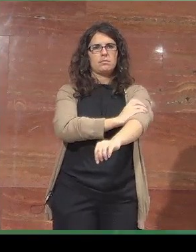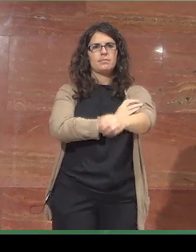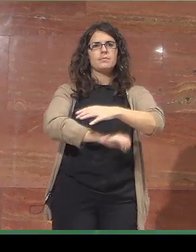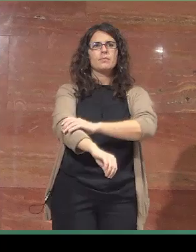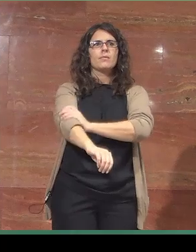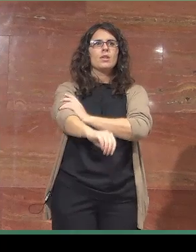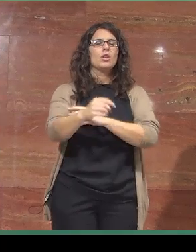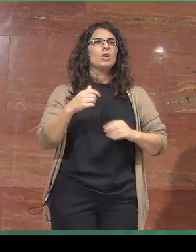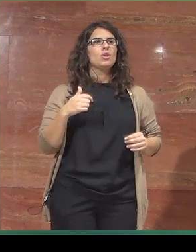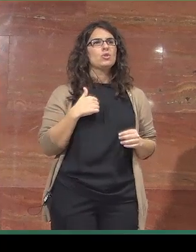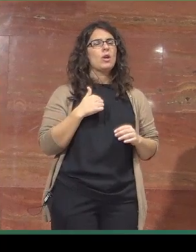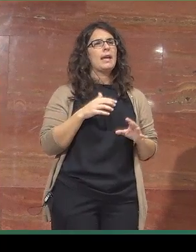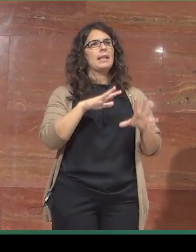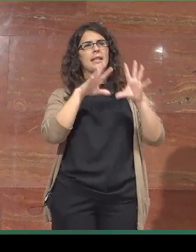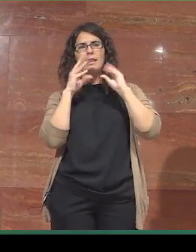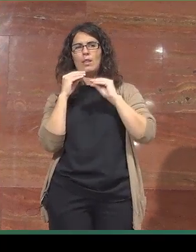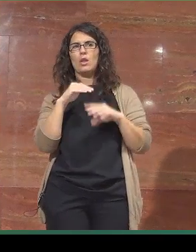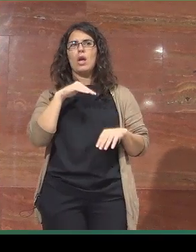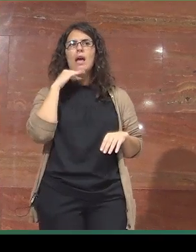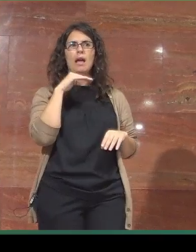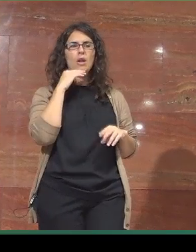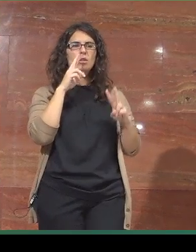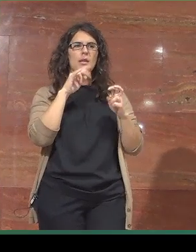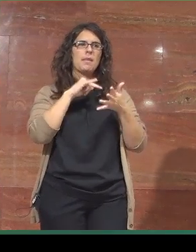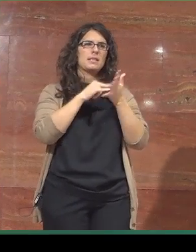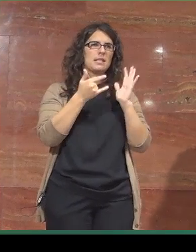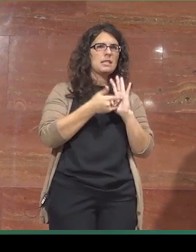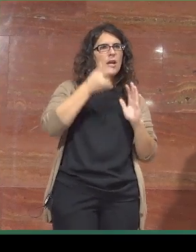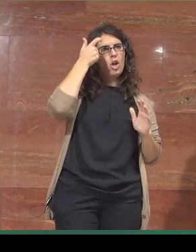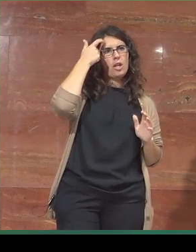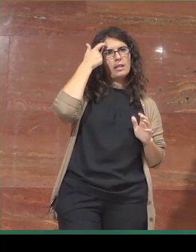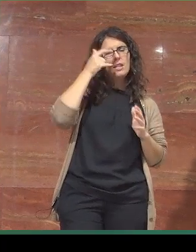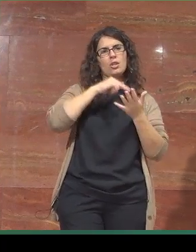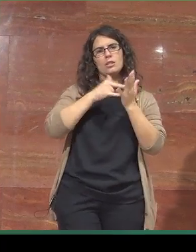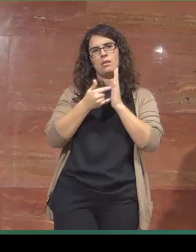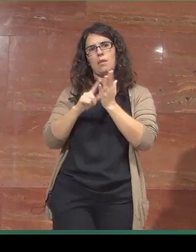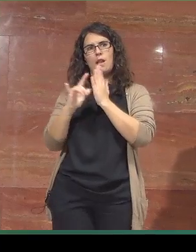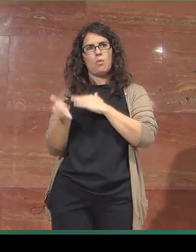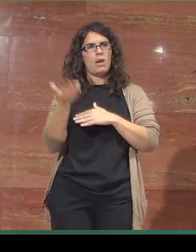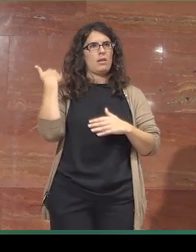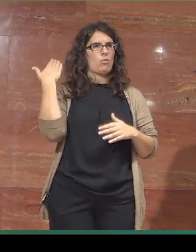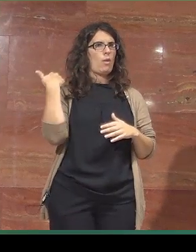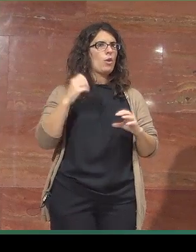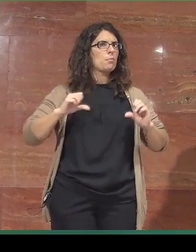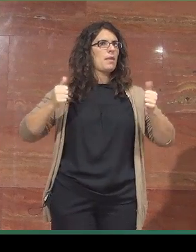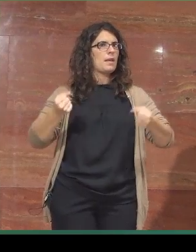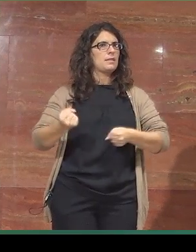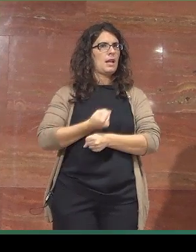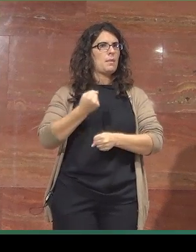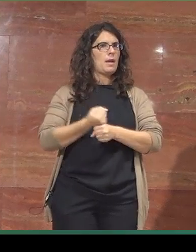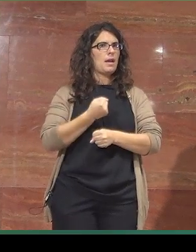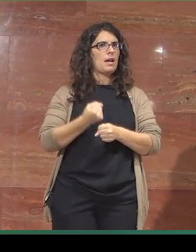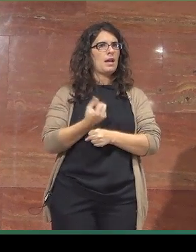cognitive element when I become this work in the Centre Pompidou. Because this a